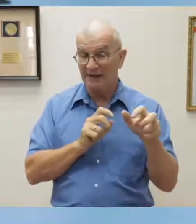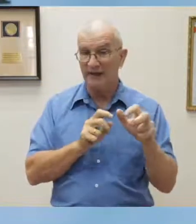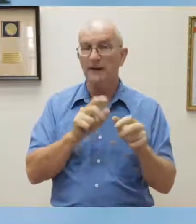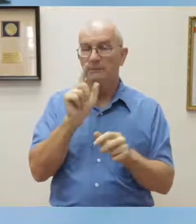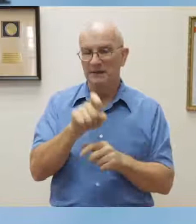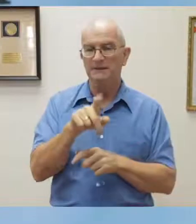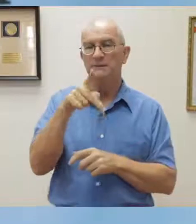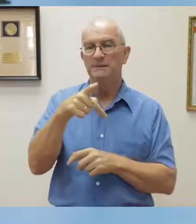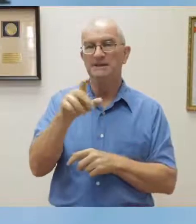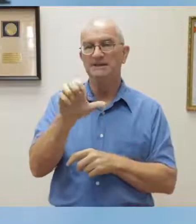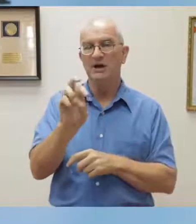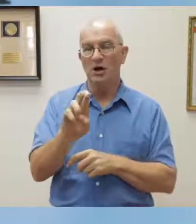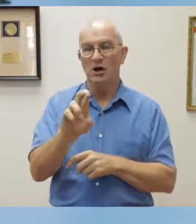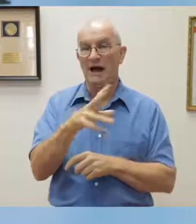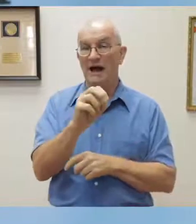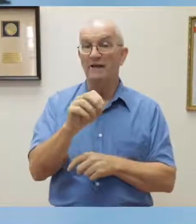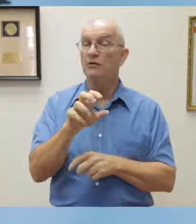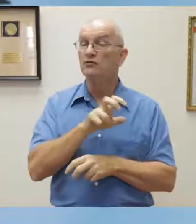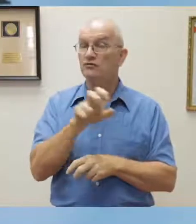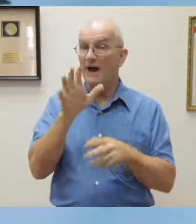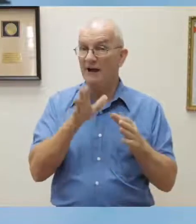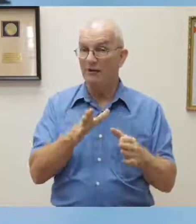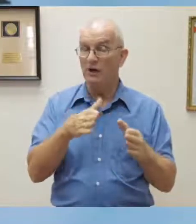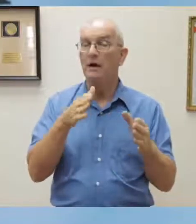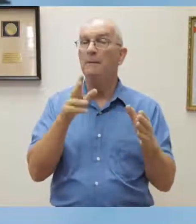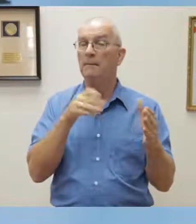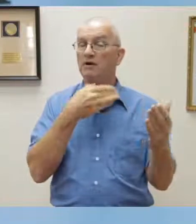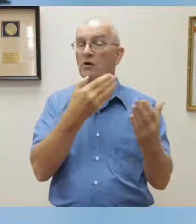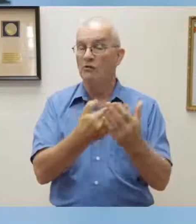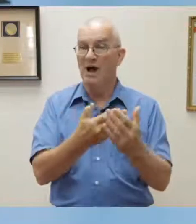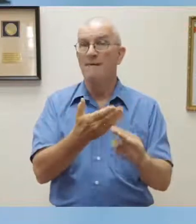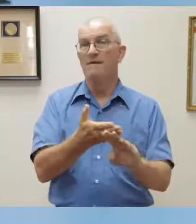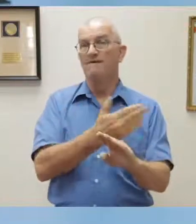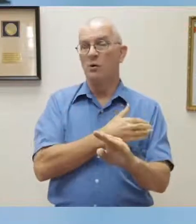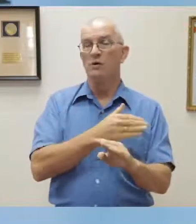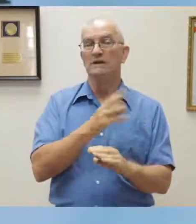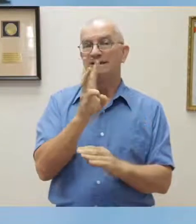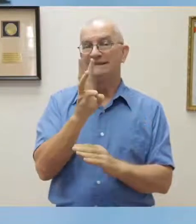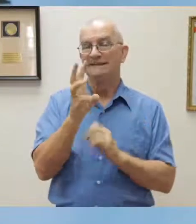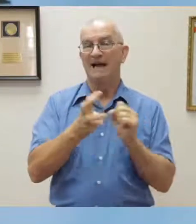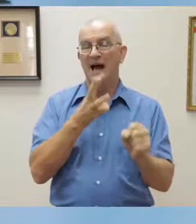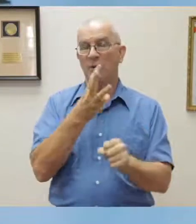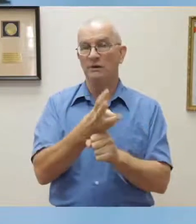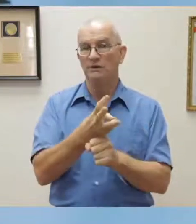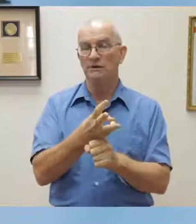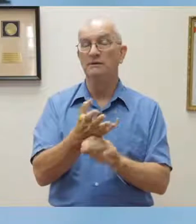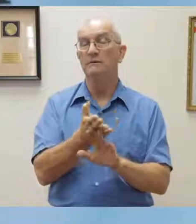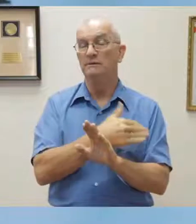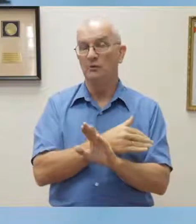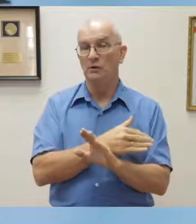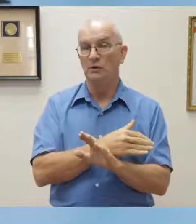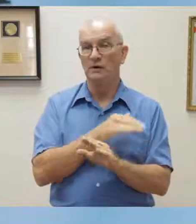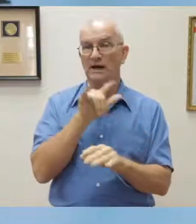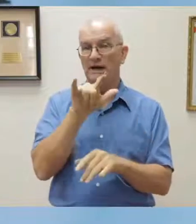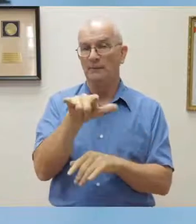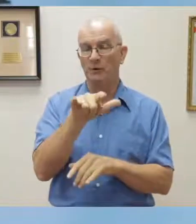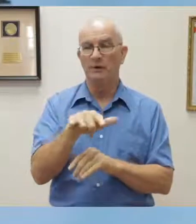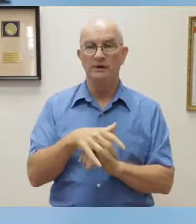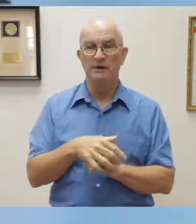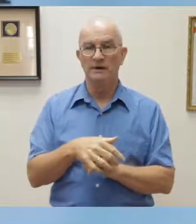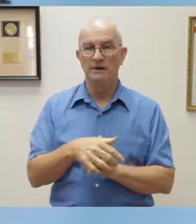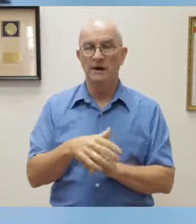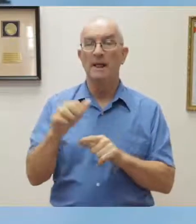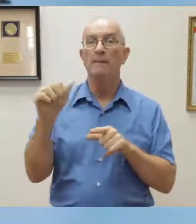the departure of the flight. Practice physical distancing during boarding, at least